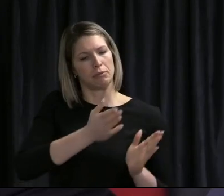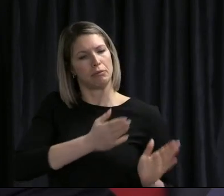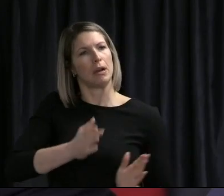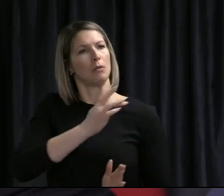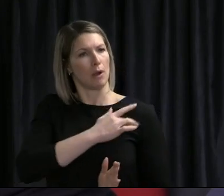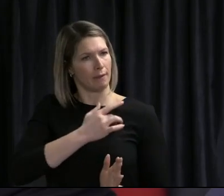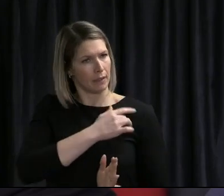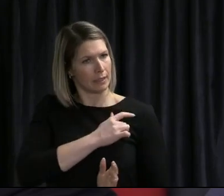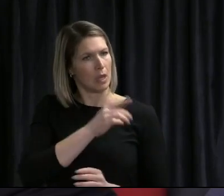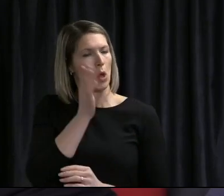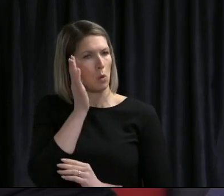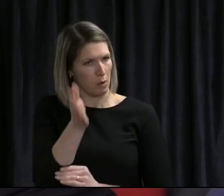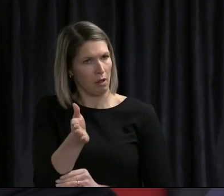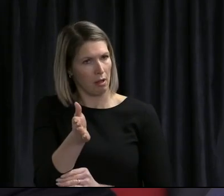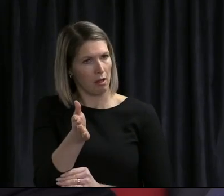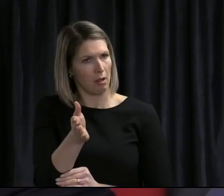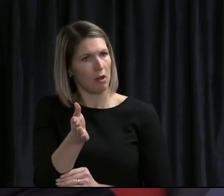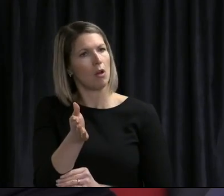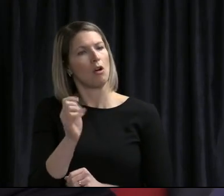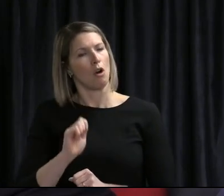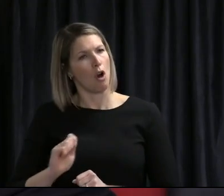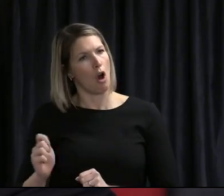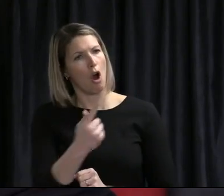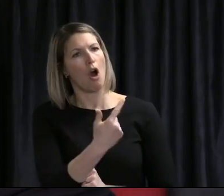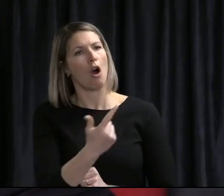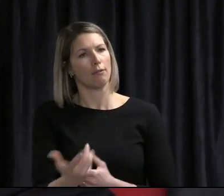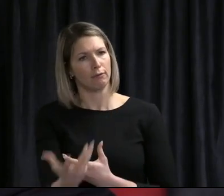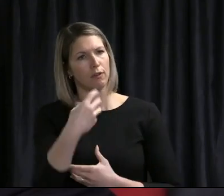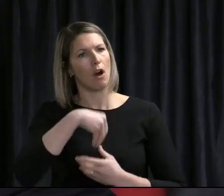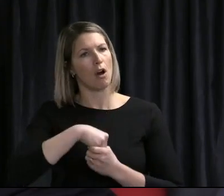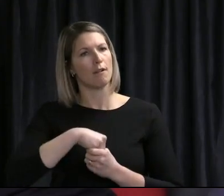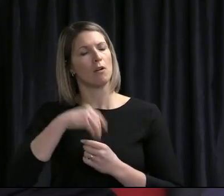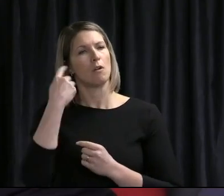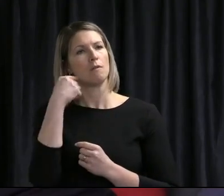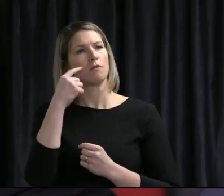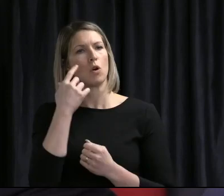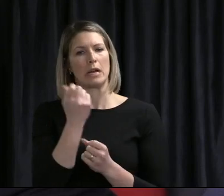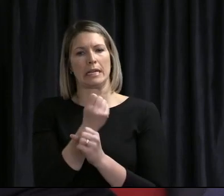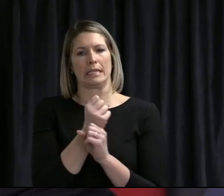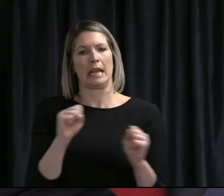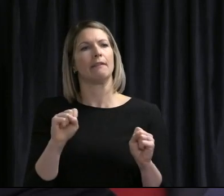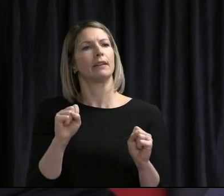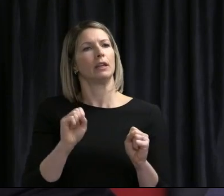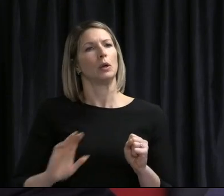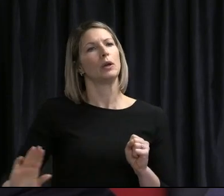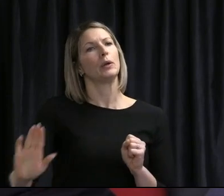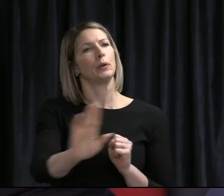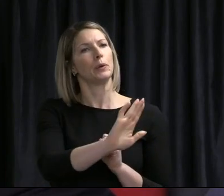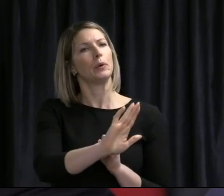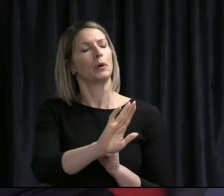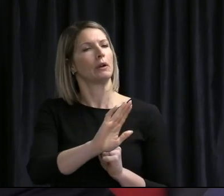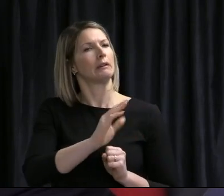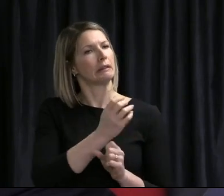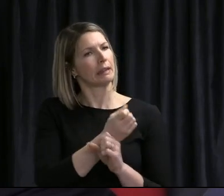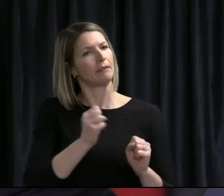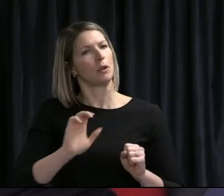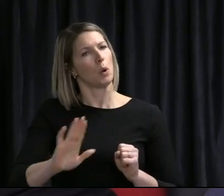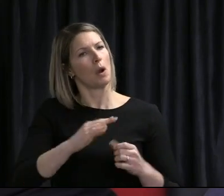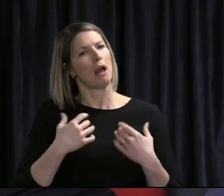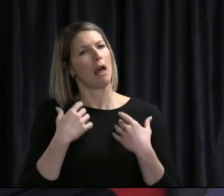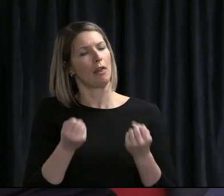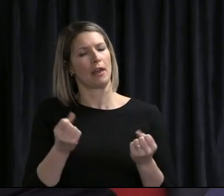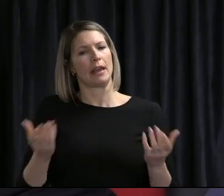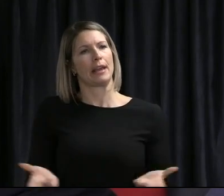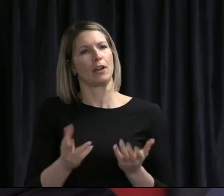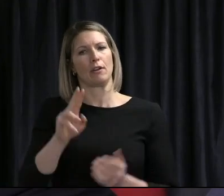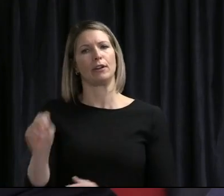preparedness. We all have a role to play to ensure the safety of residents of Newfoundland and Labrador. We all